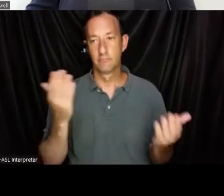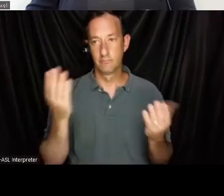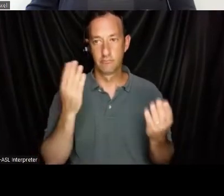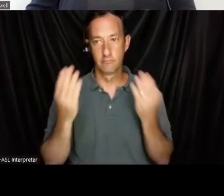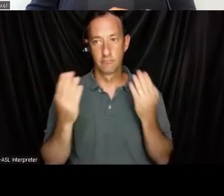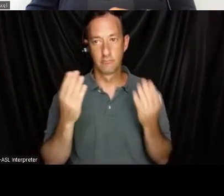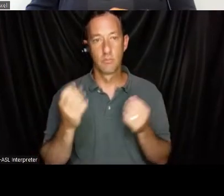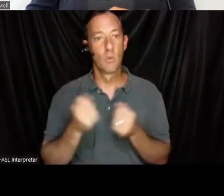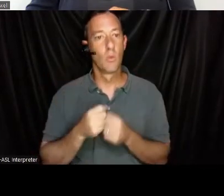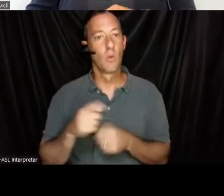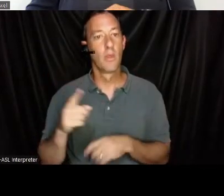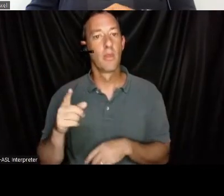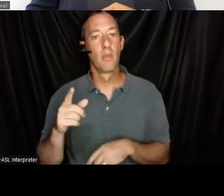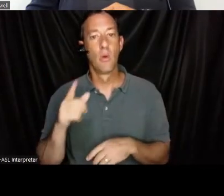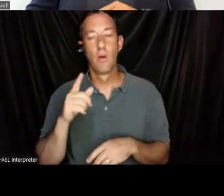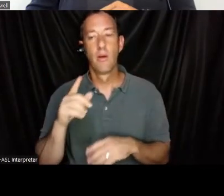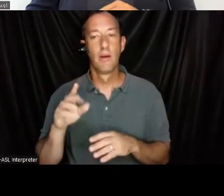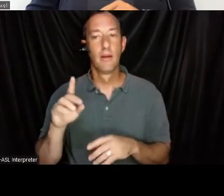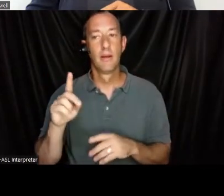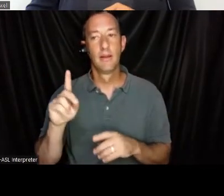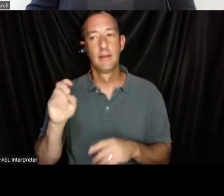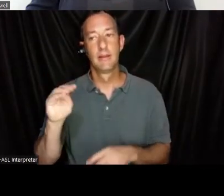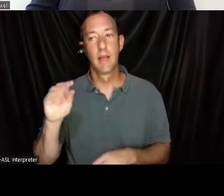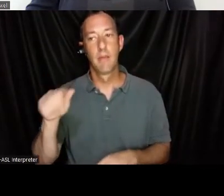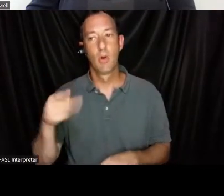of the area.